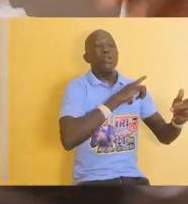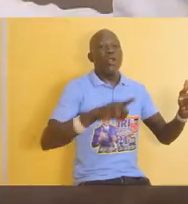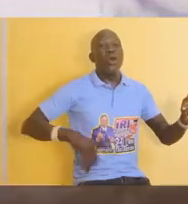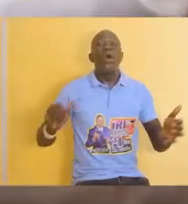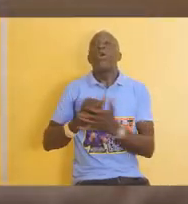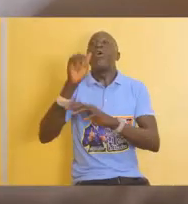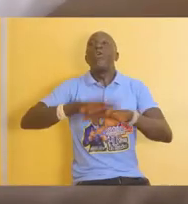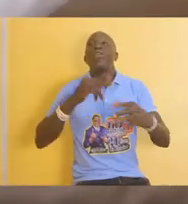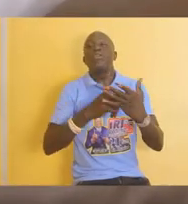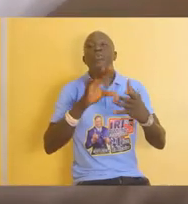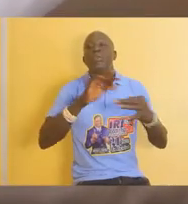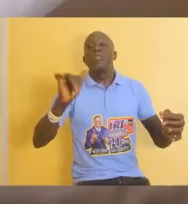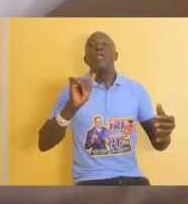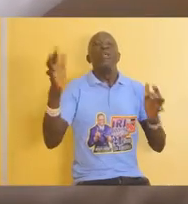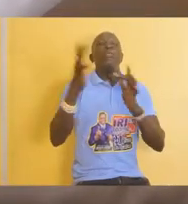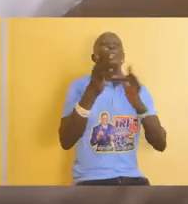Jesus. Call the Spirit.